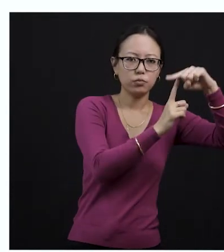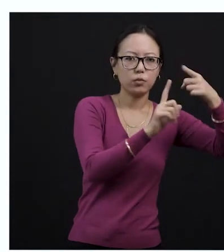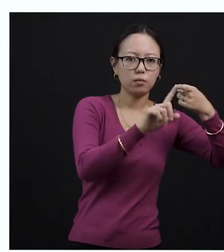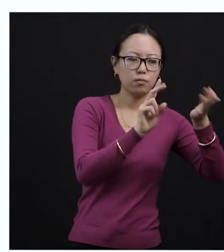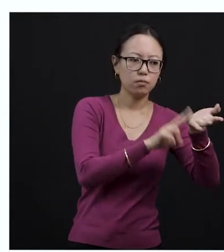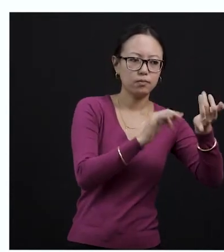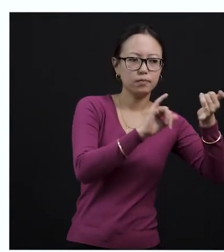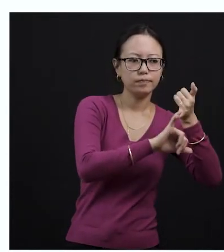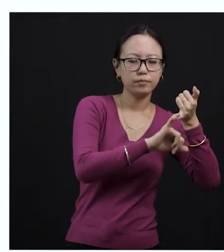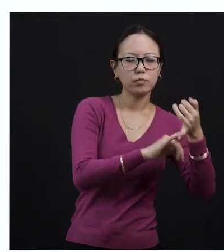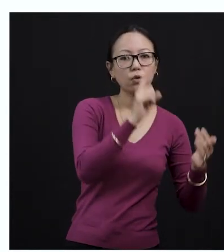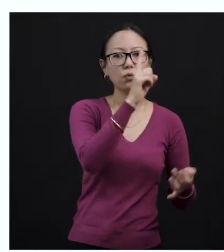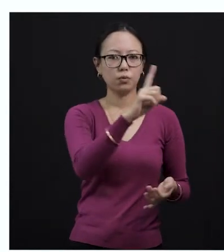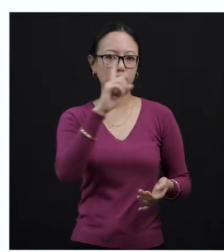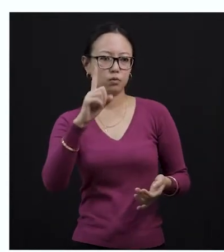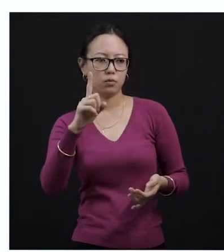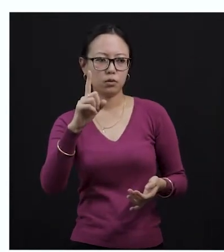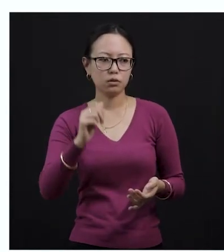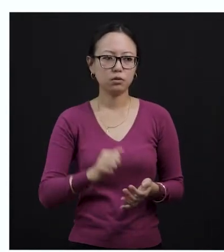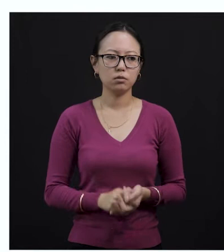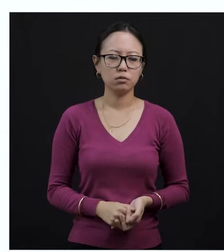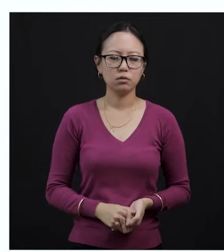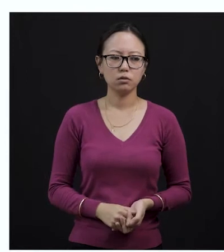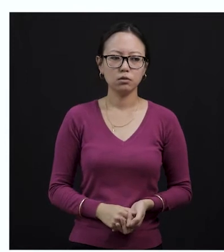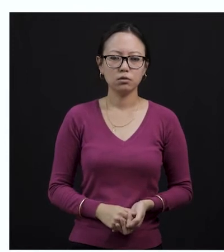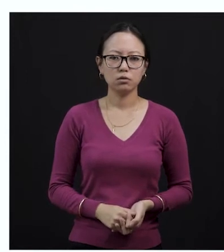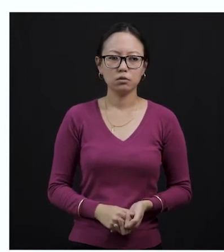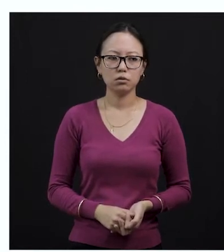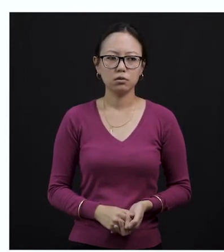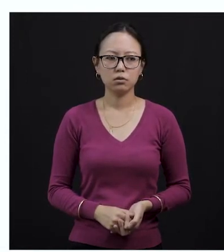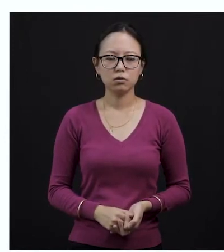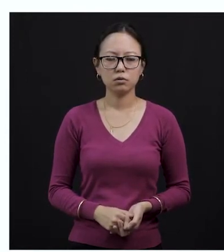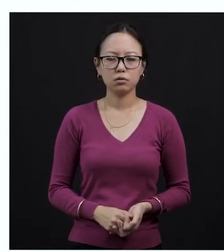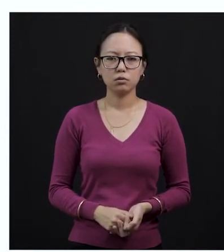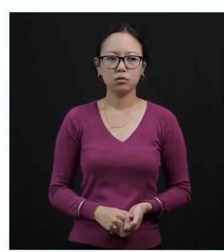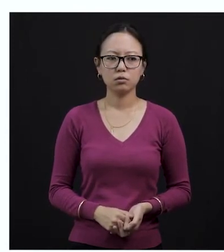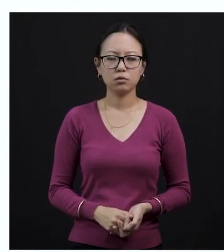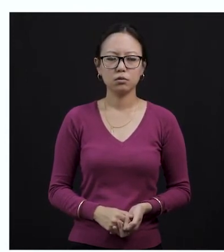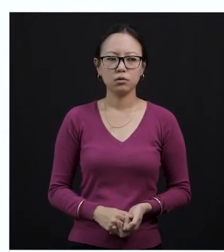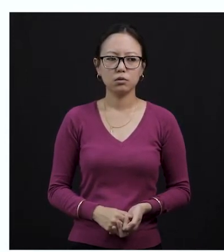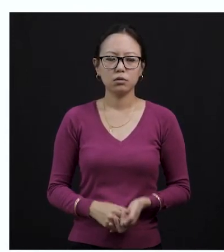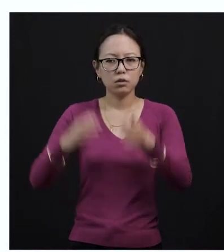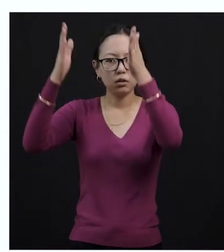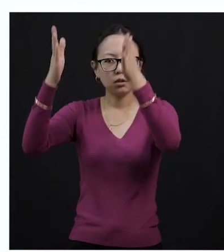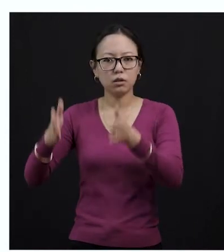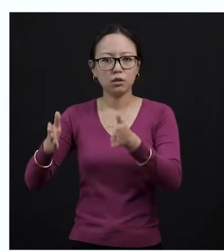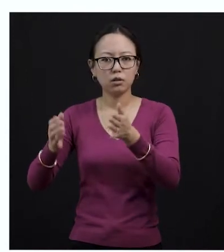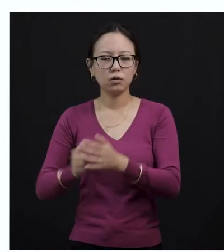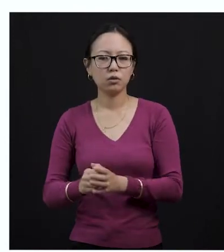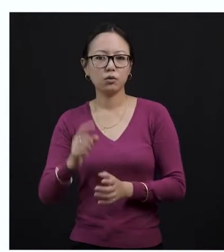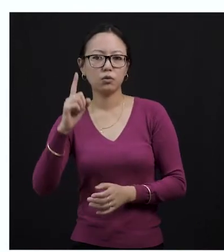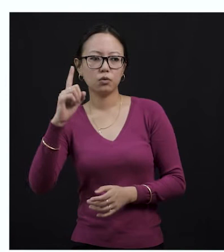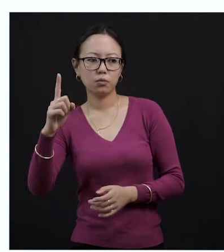okay? So if you solve this, in ones place, we will write it as 1 because